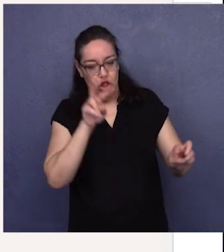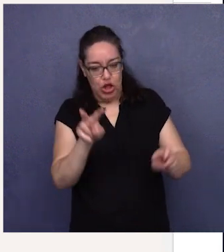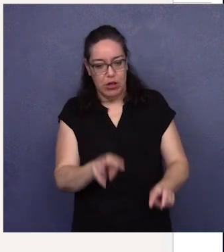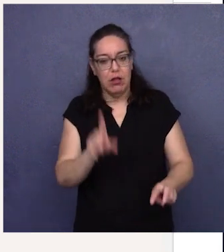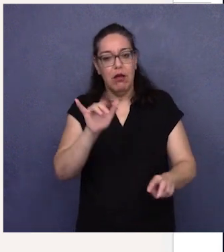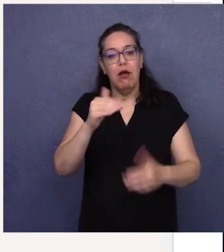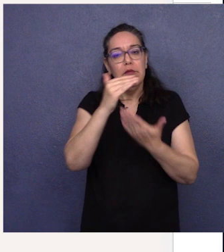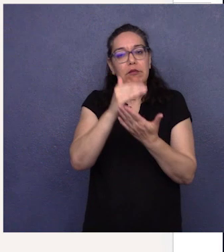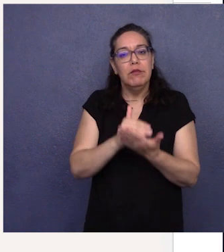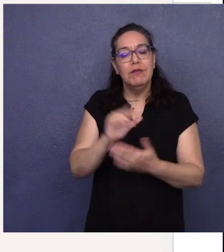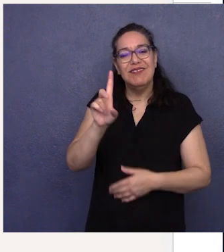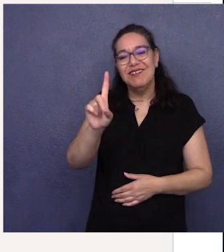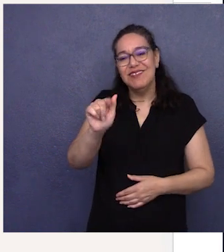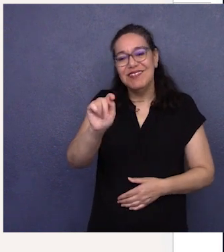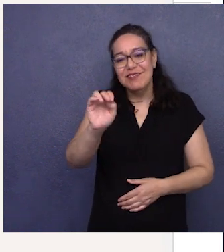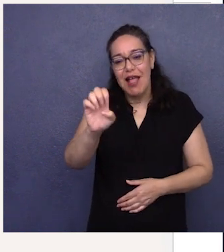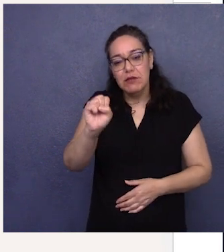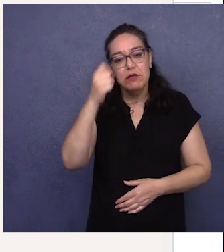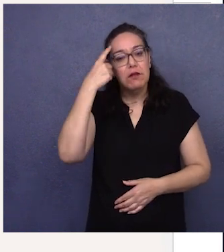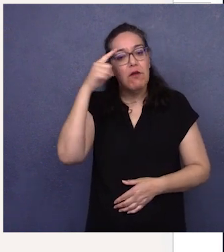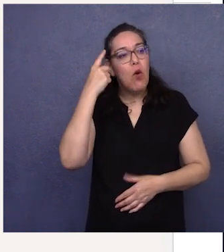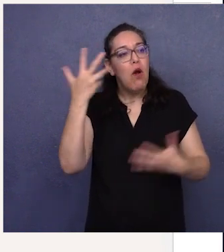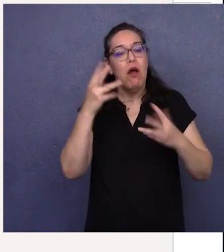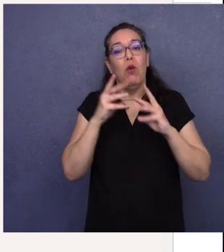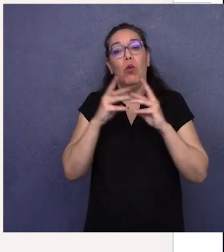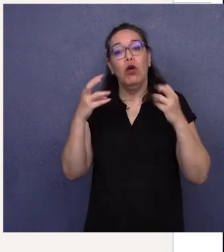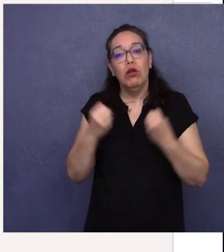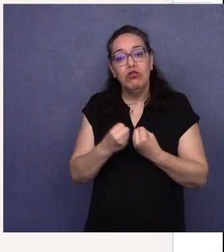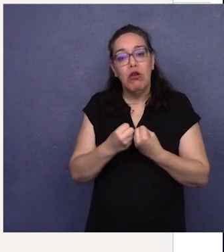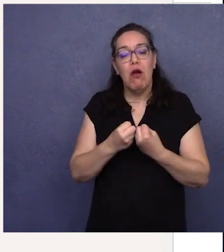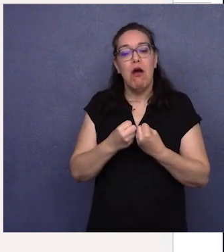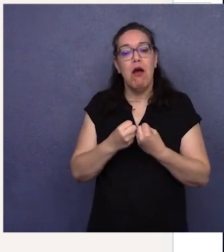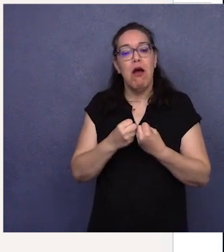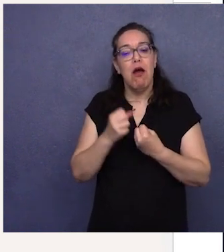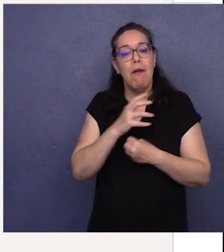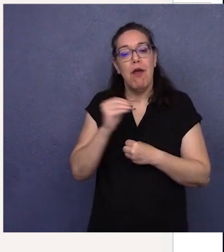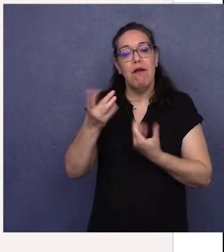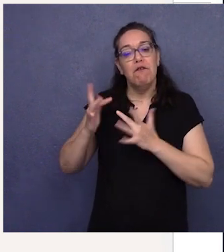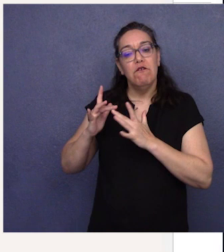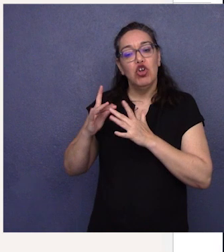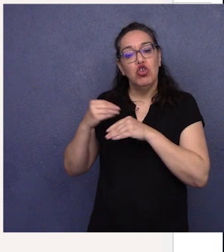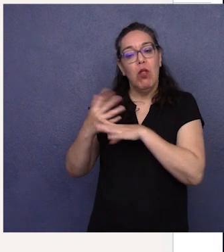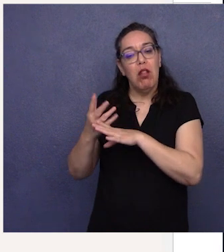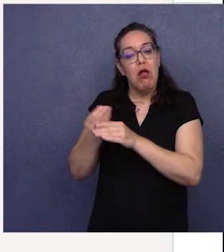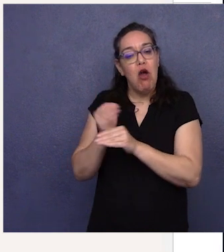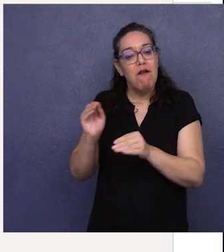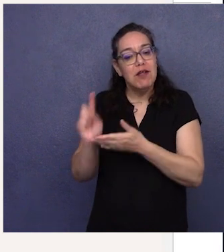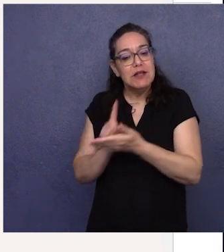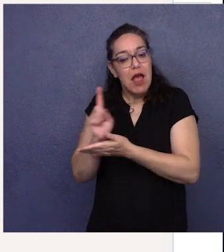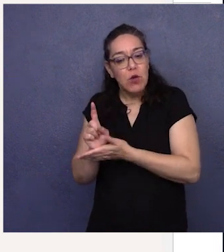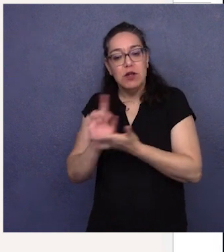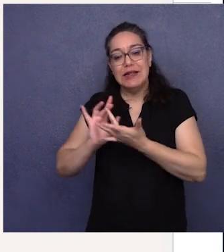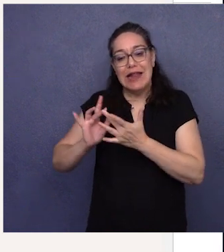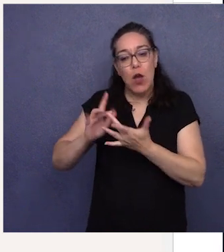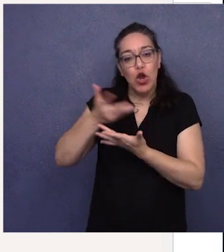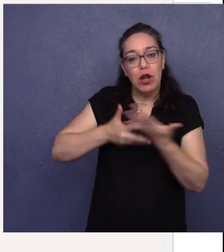of dates for workshops and virtual office hours, networking and support.